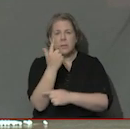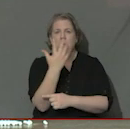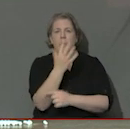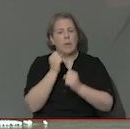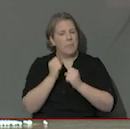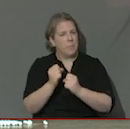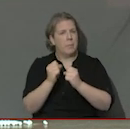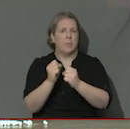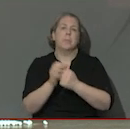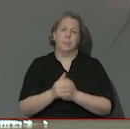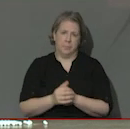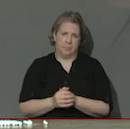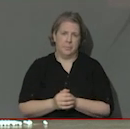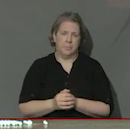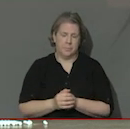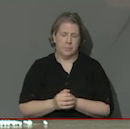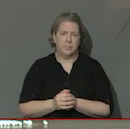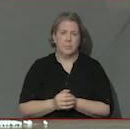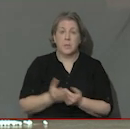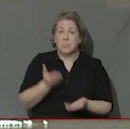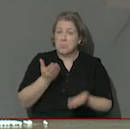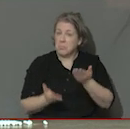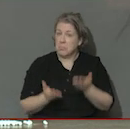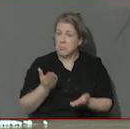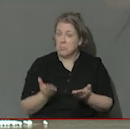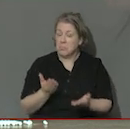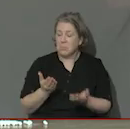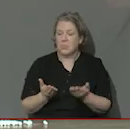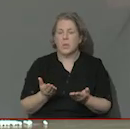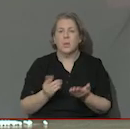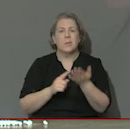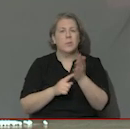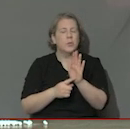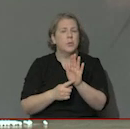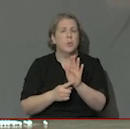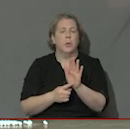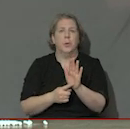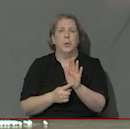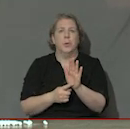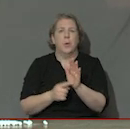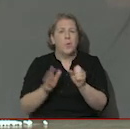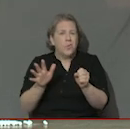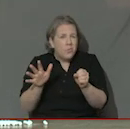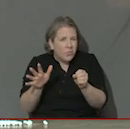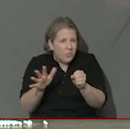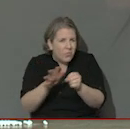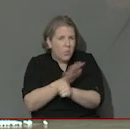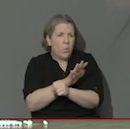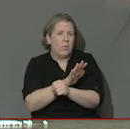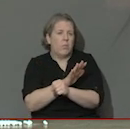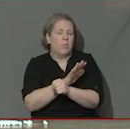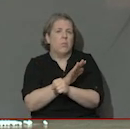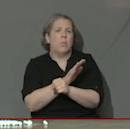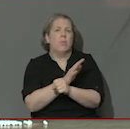All right. If they give you the full audit fees, if they say